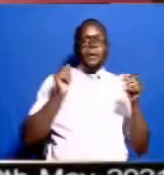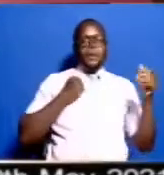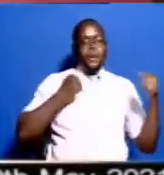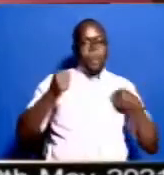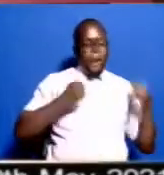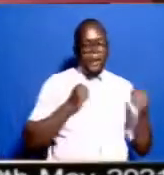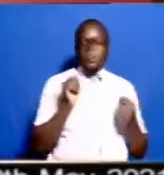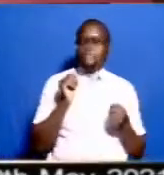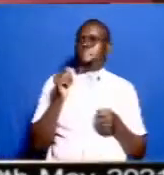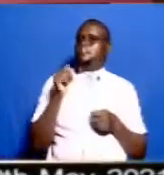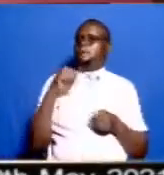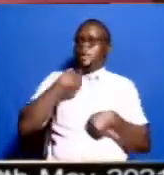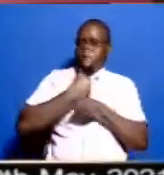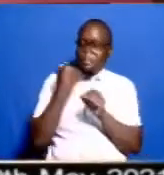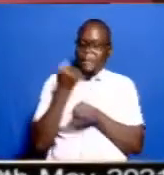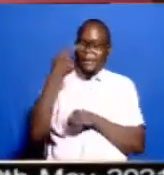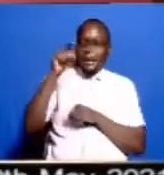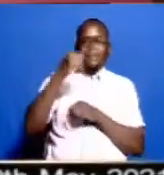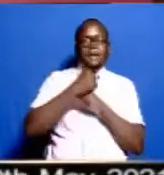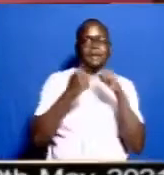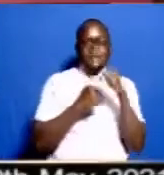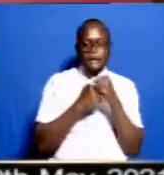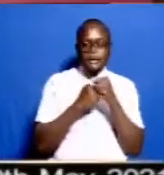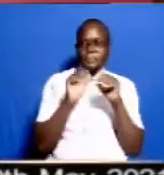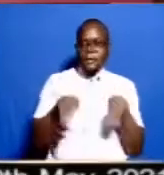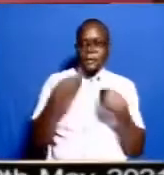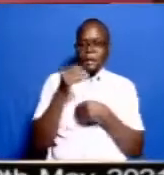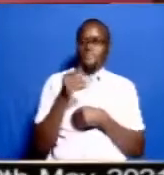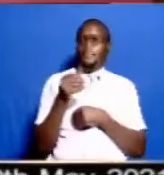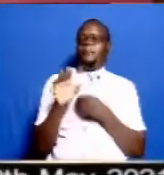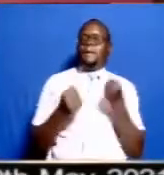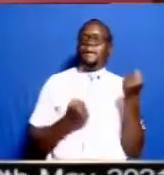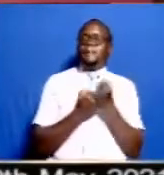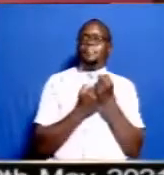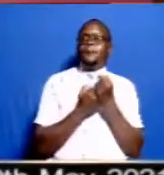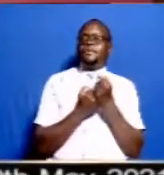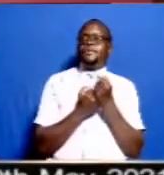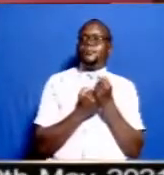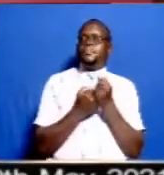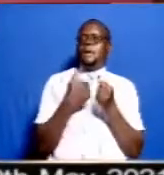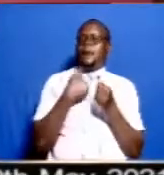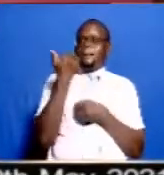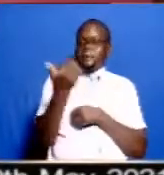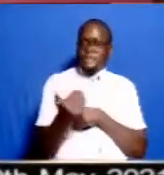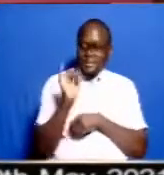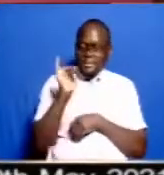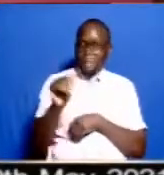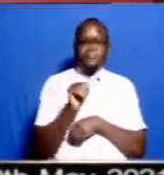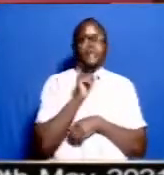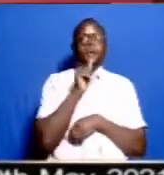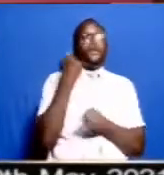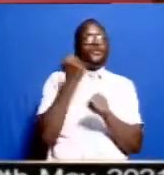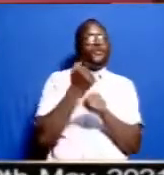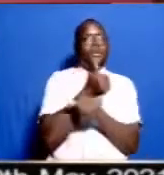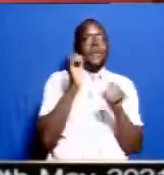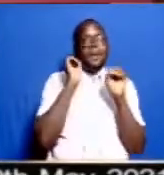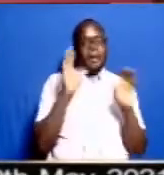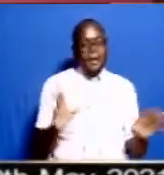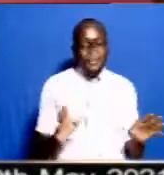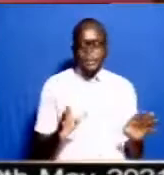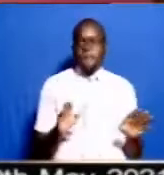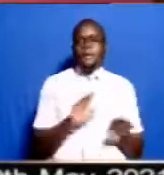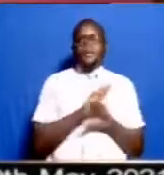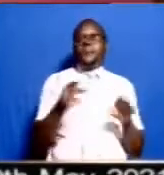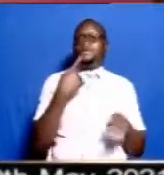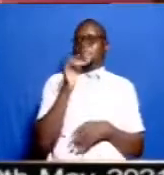we put the right structures in place, and we give them assistance. You know, when you have a child that is not doing well, you don't